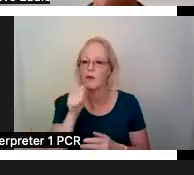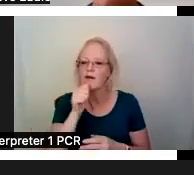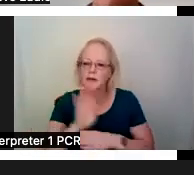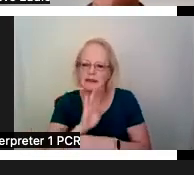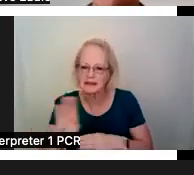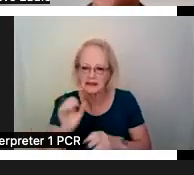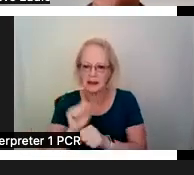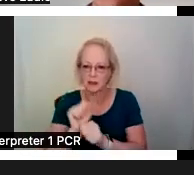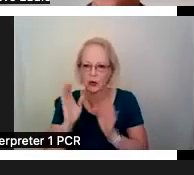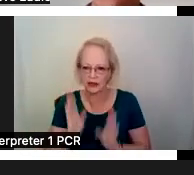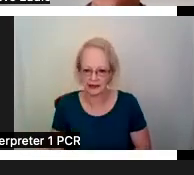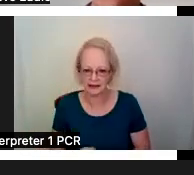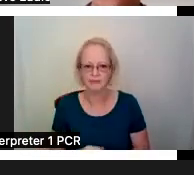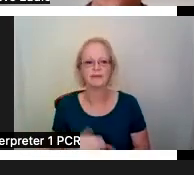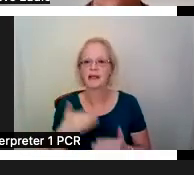please?